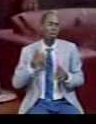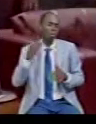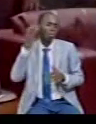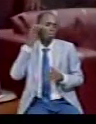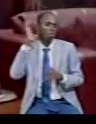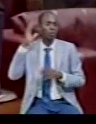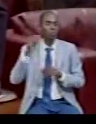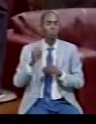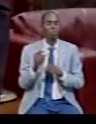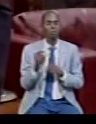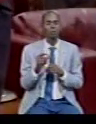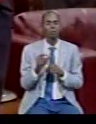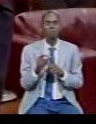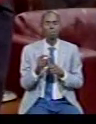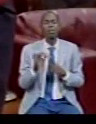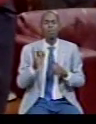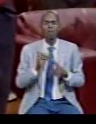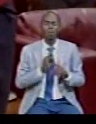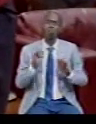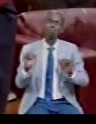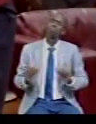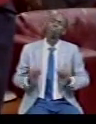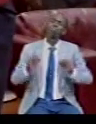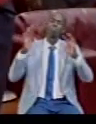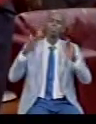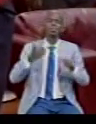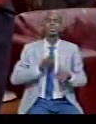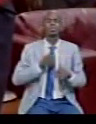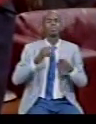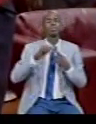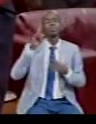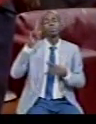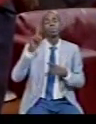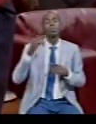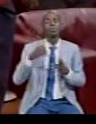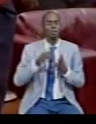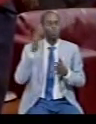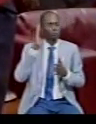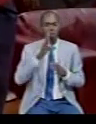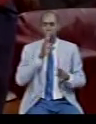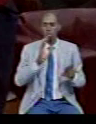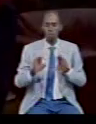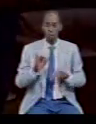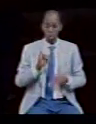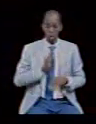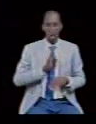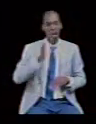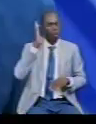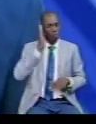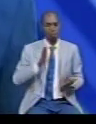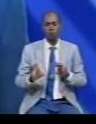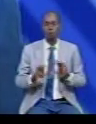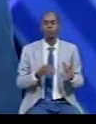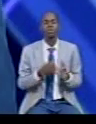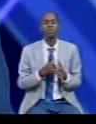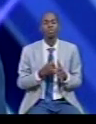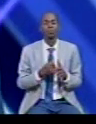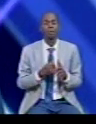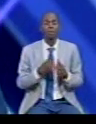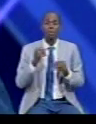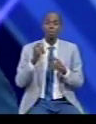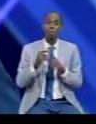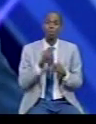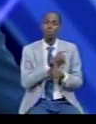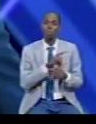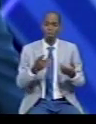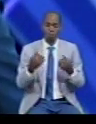word. I commit myself to you, and it will be done. I will do it. The word of the Lord